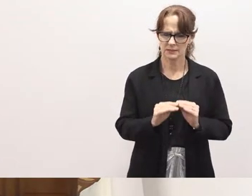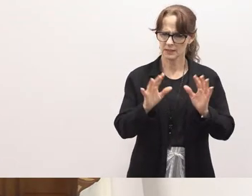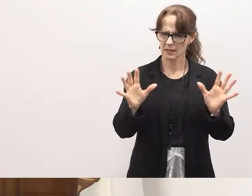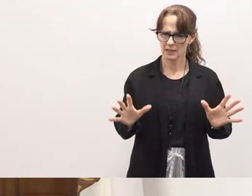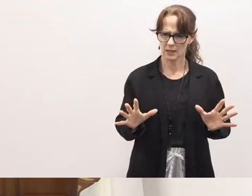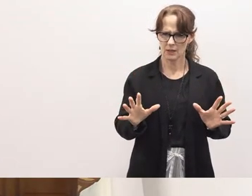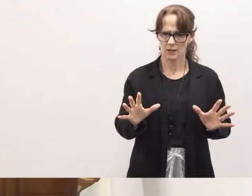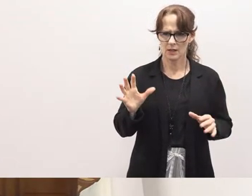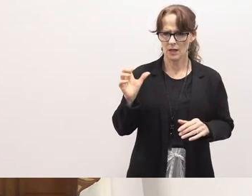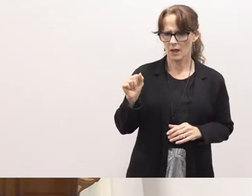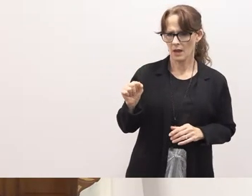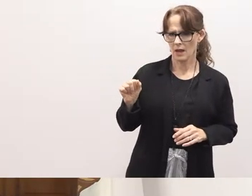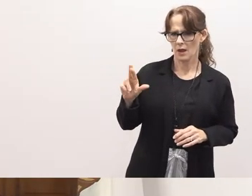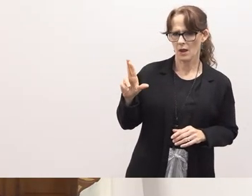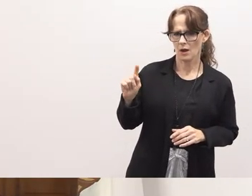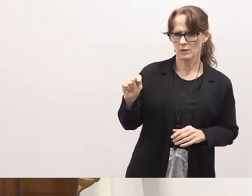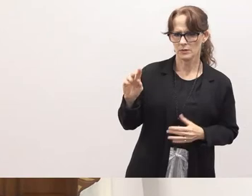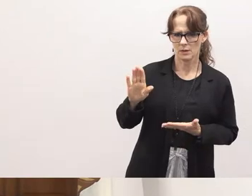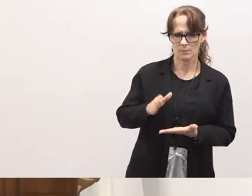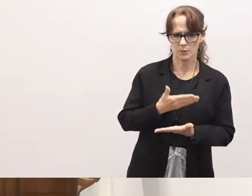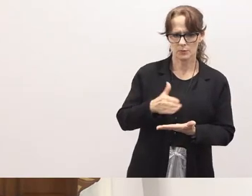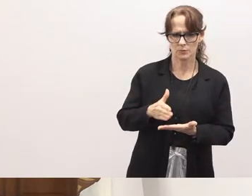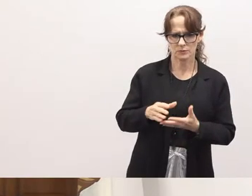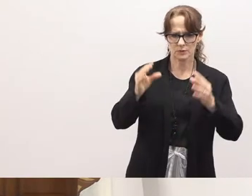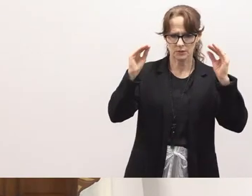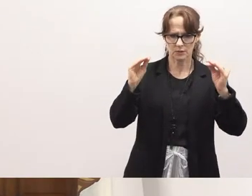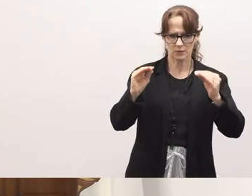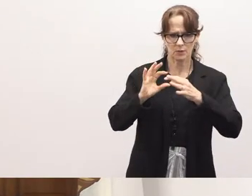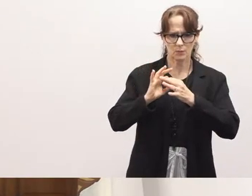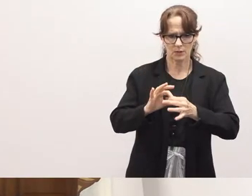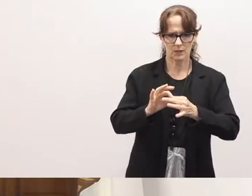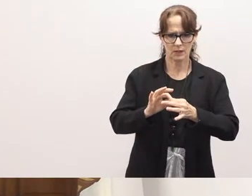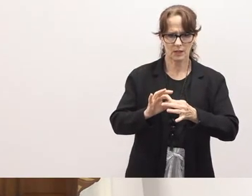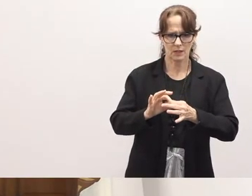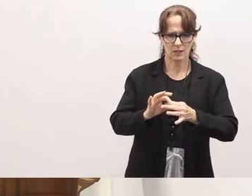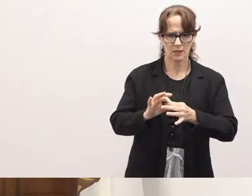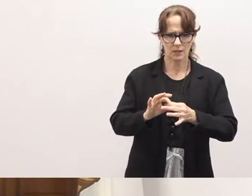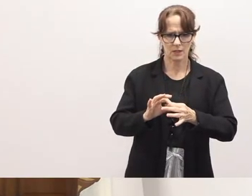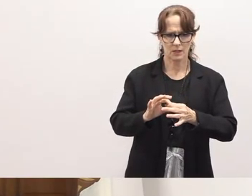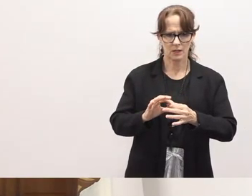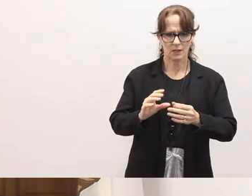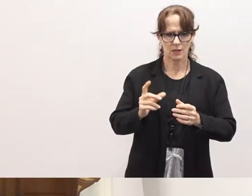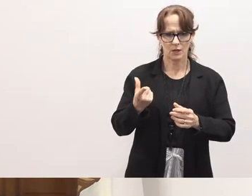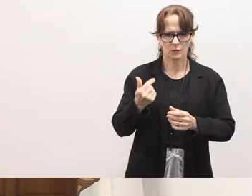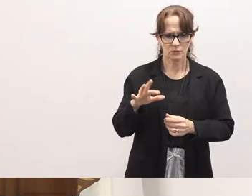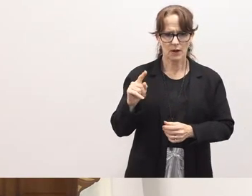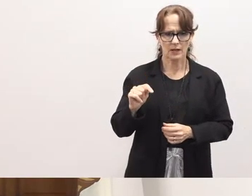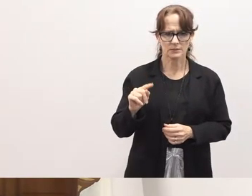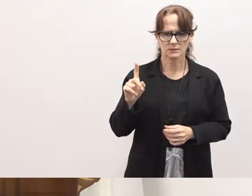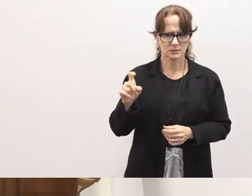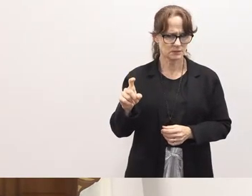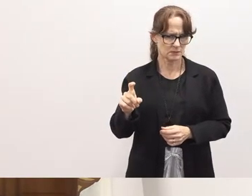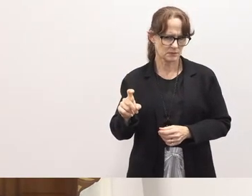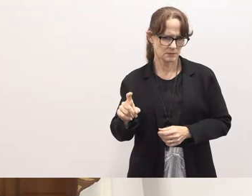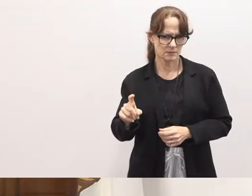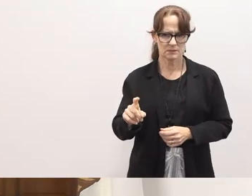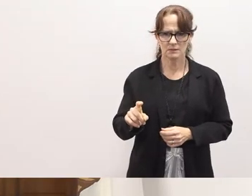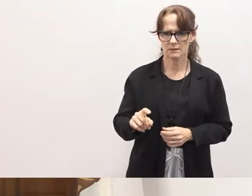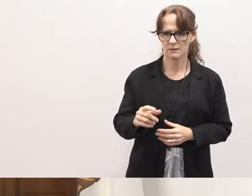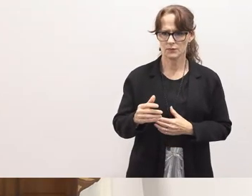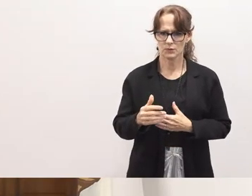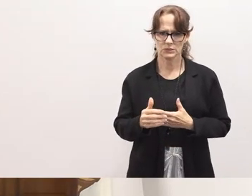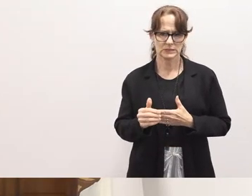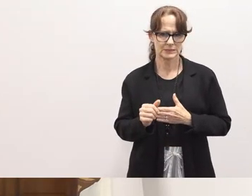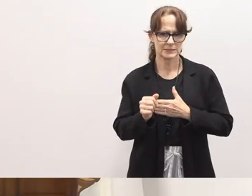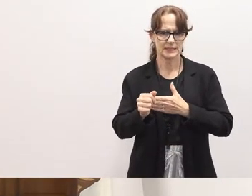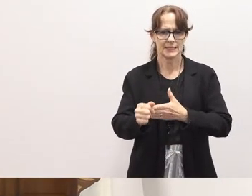the art, music, and instructional related block grants, sort of, if you could just walk us through